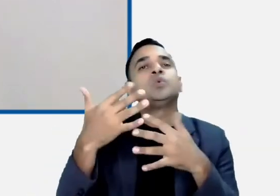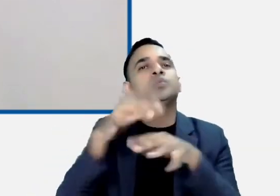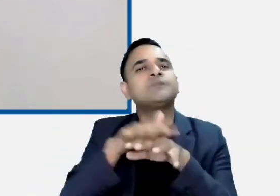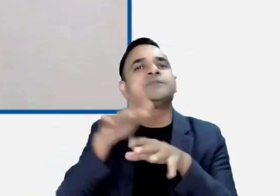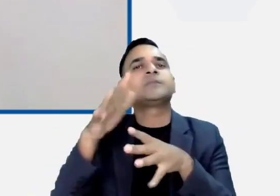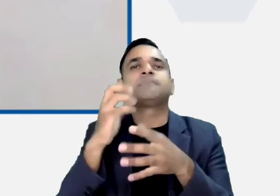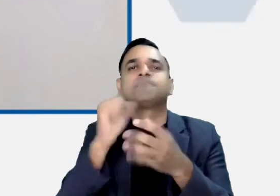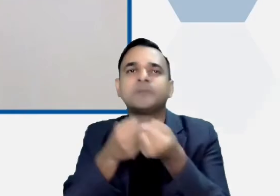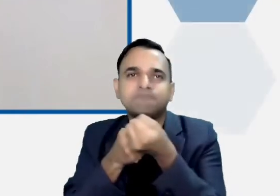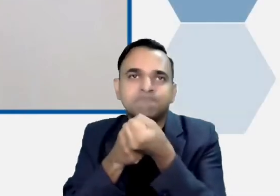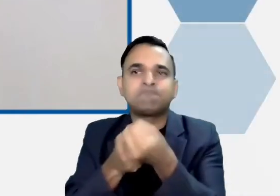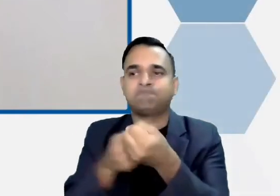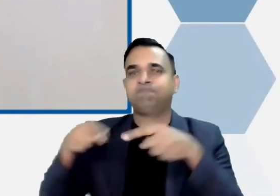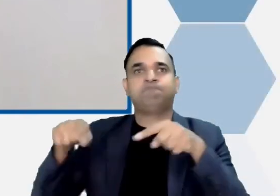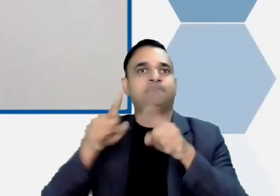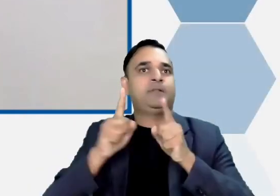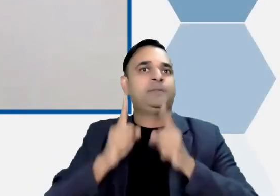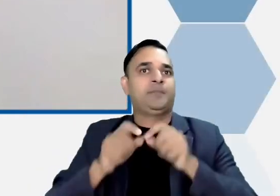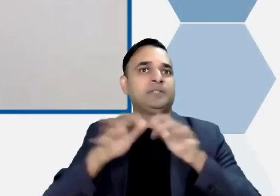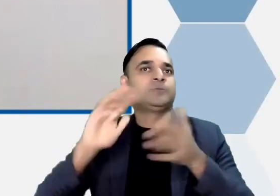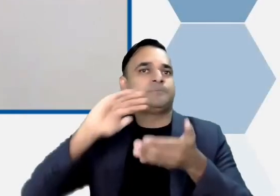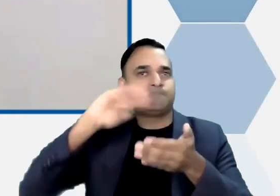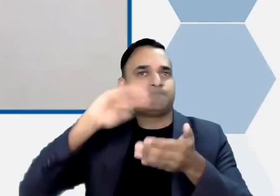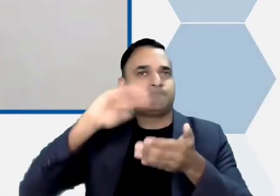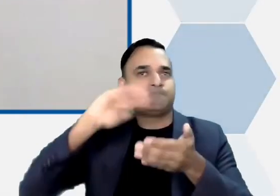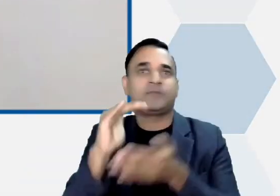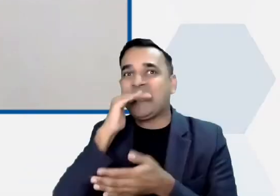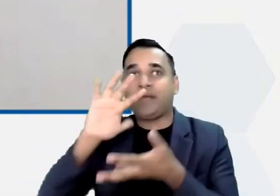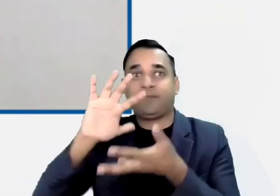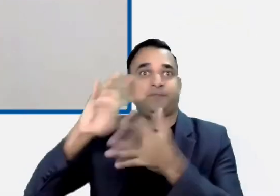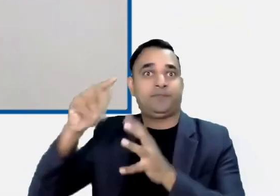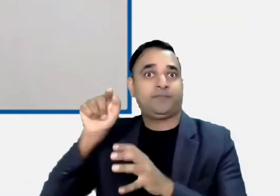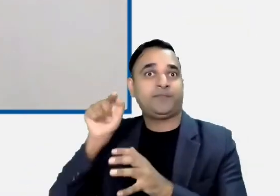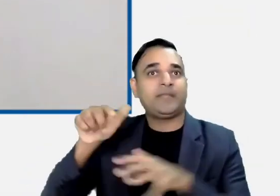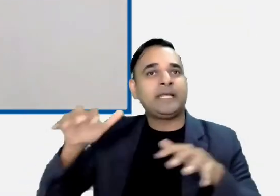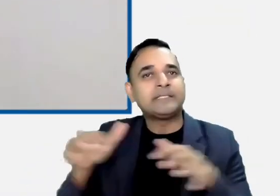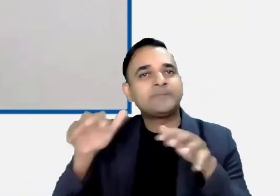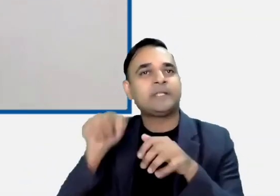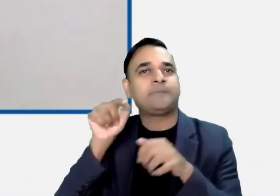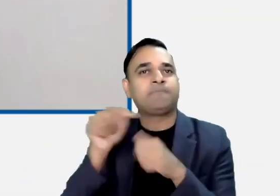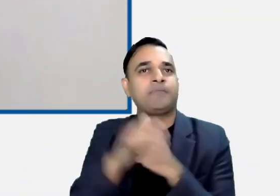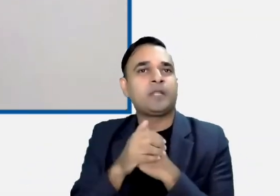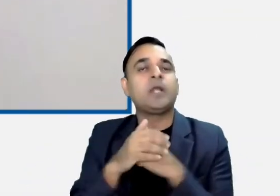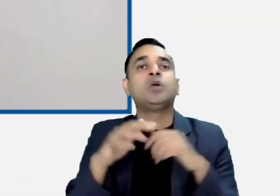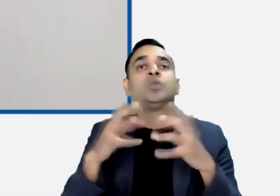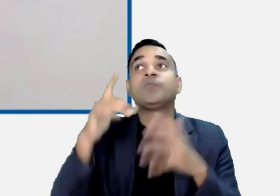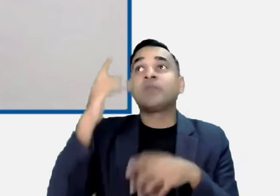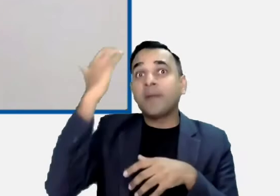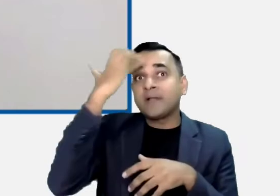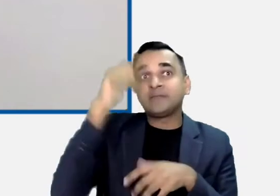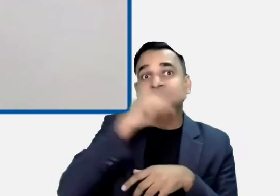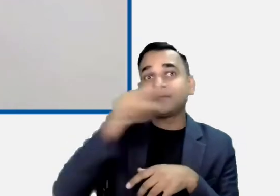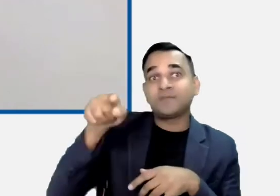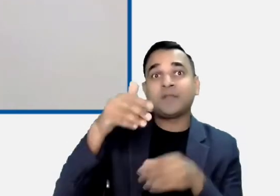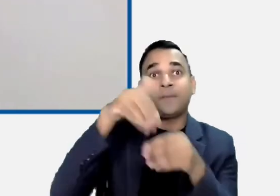So it is, a guide, and that it hopefully will complement ongoing efforts at the national level. So